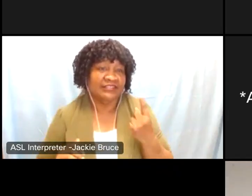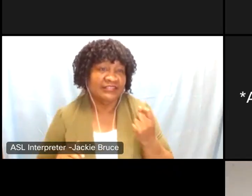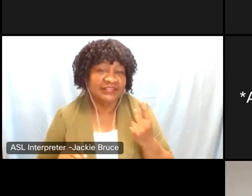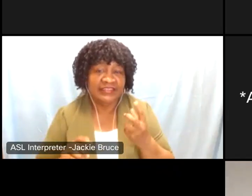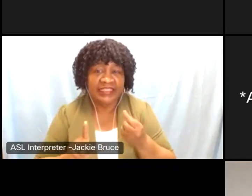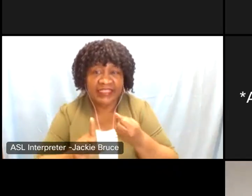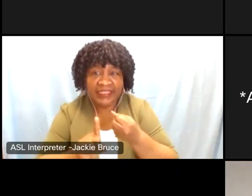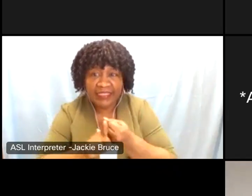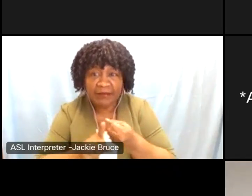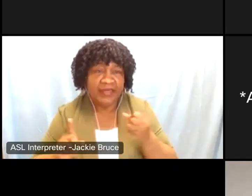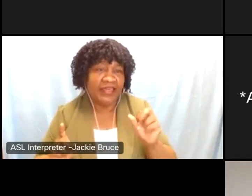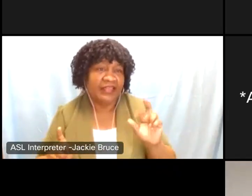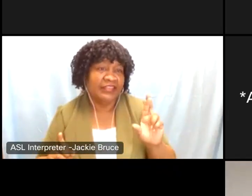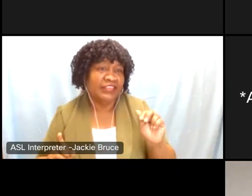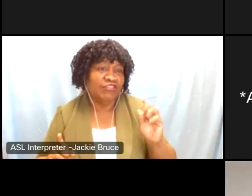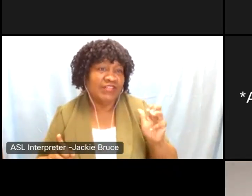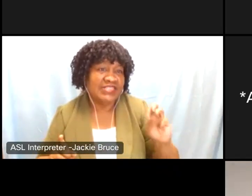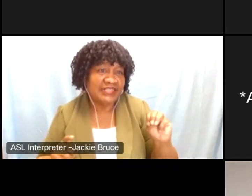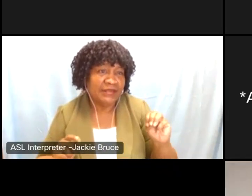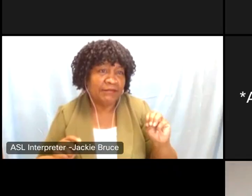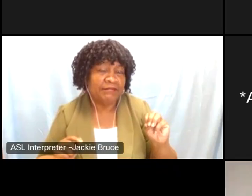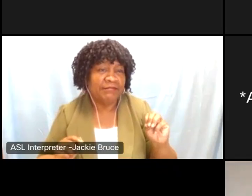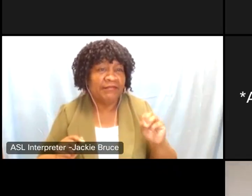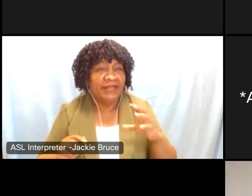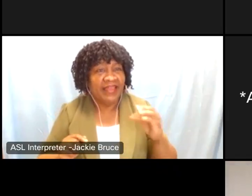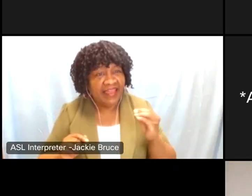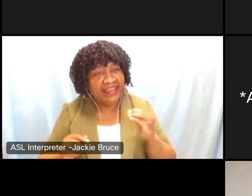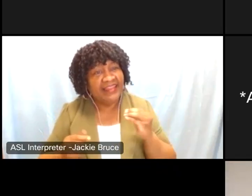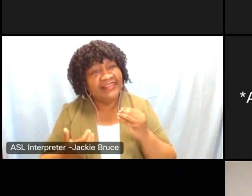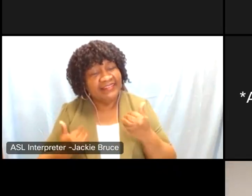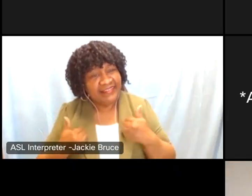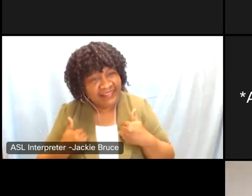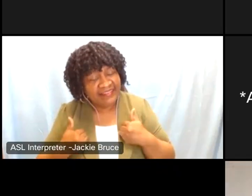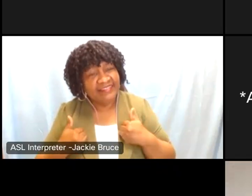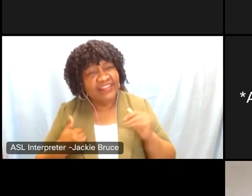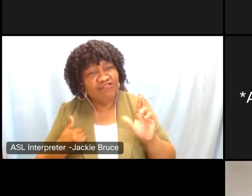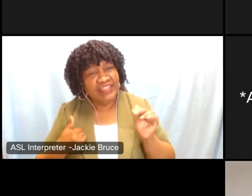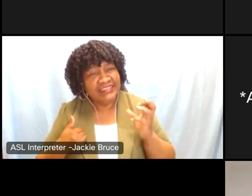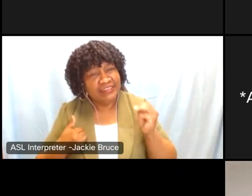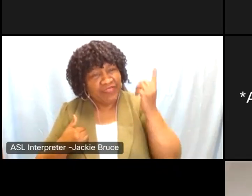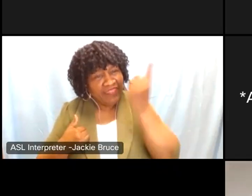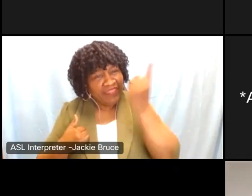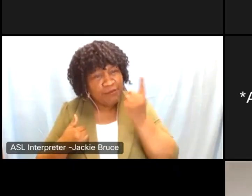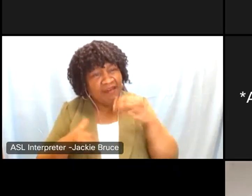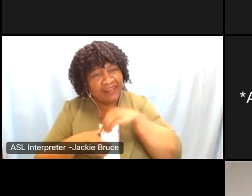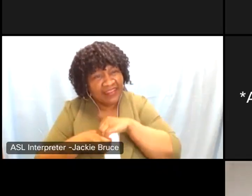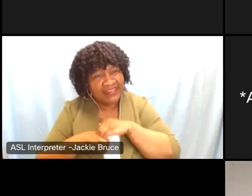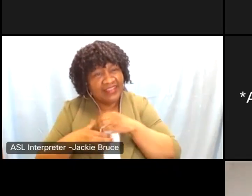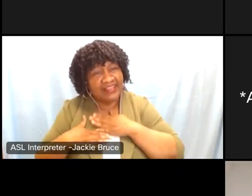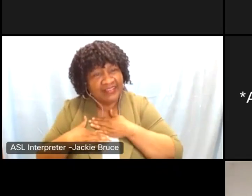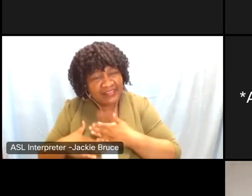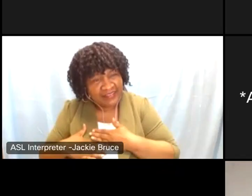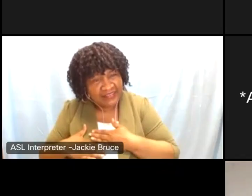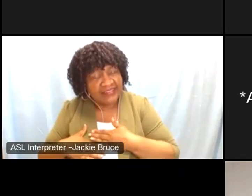impact of racism and internalized racism on our psyches, in addition to the